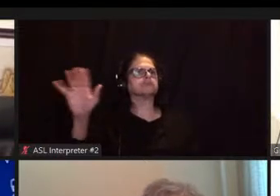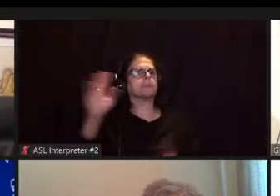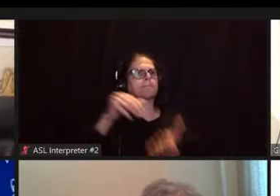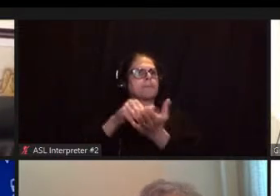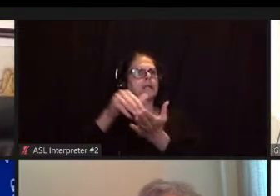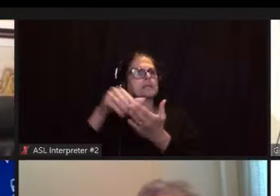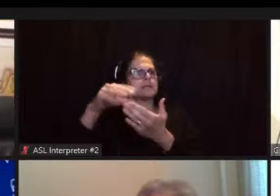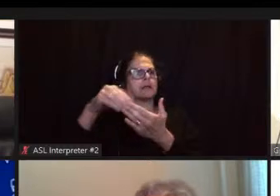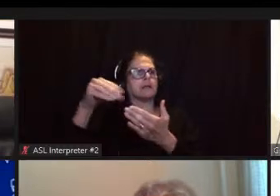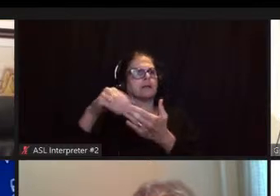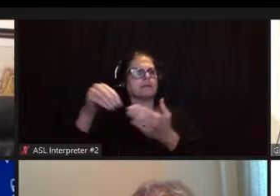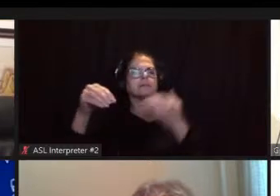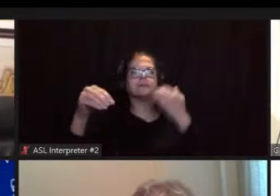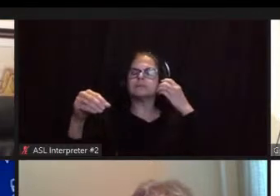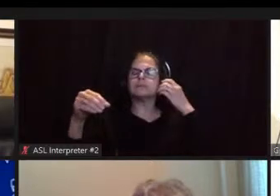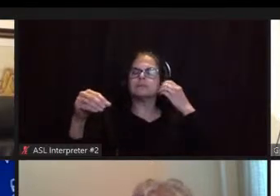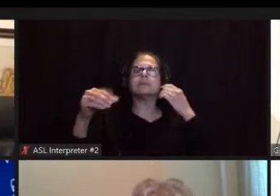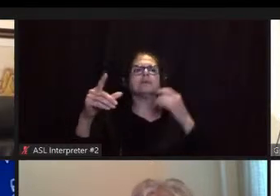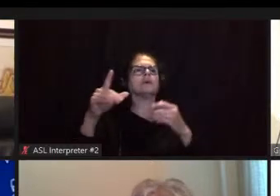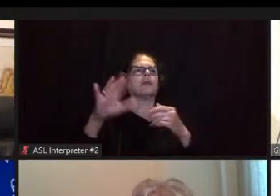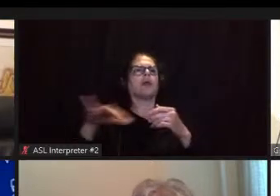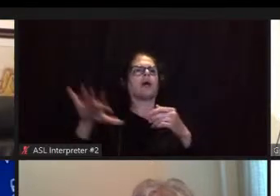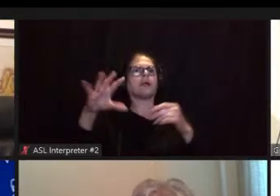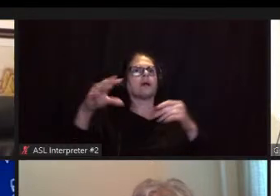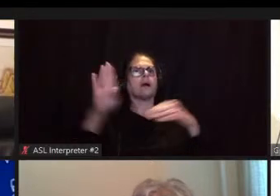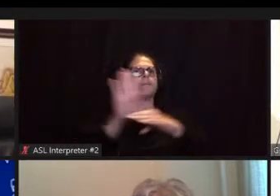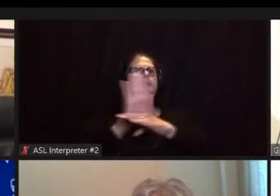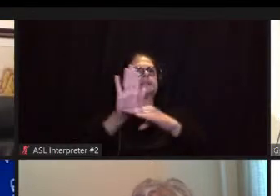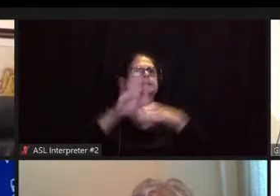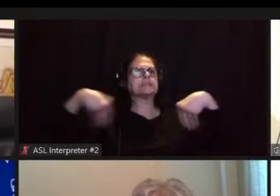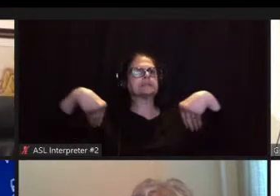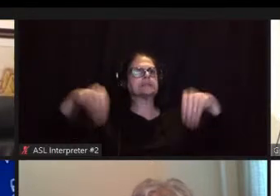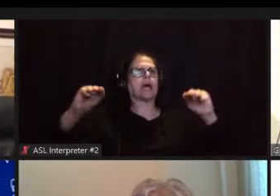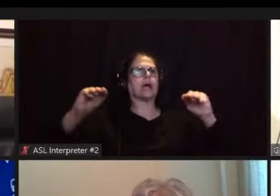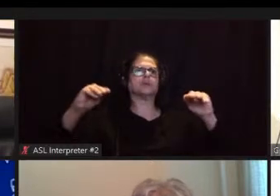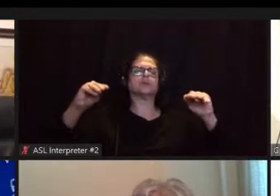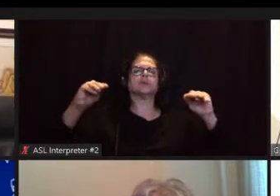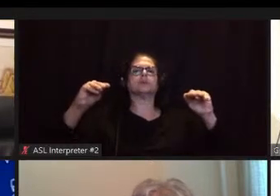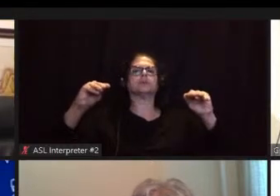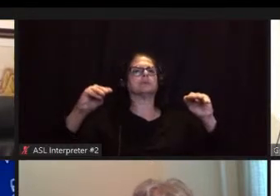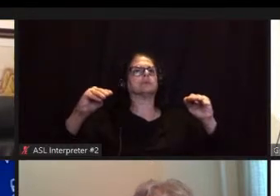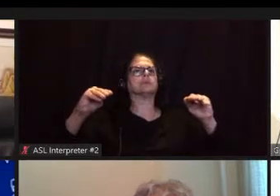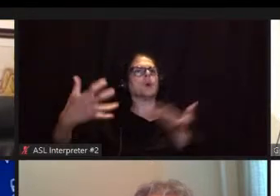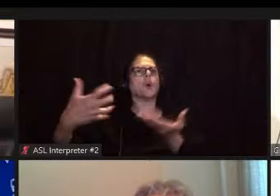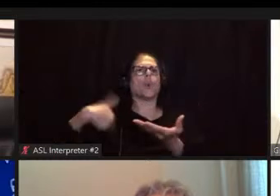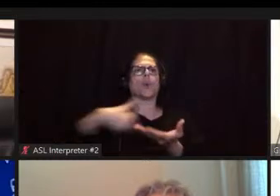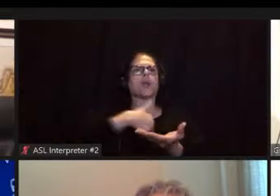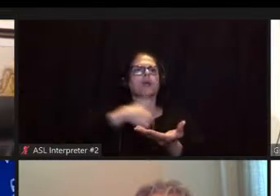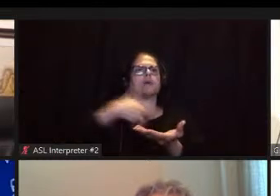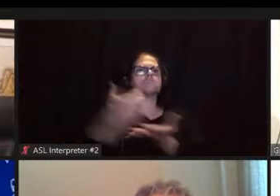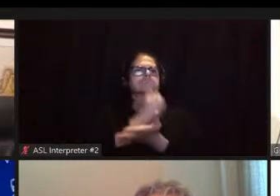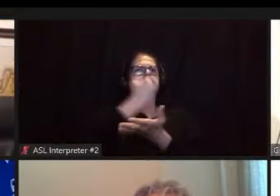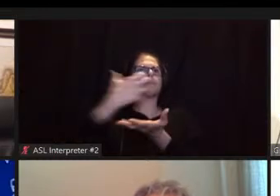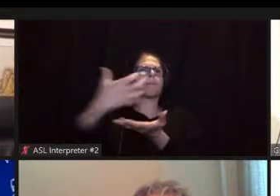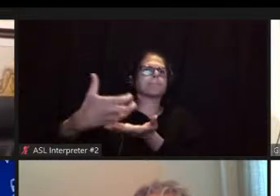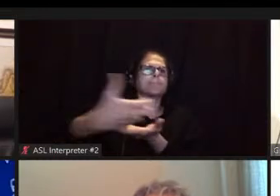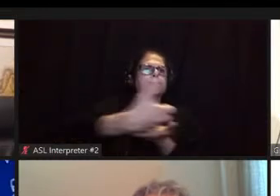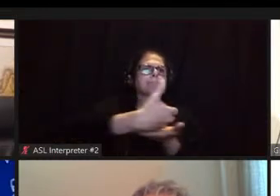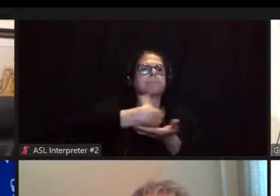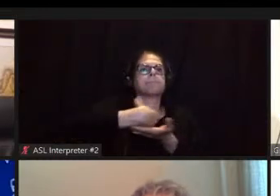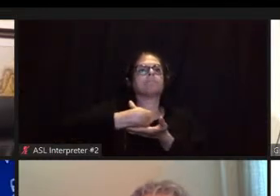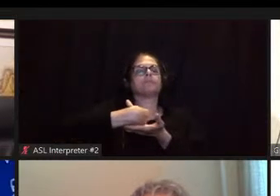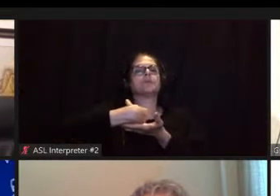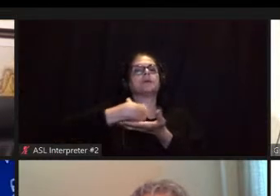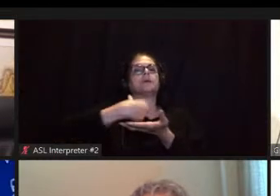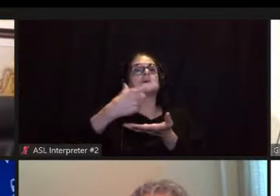Those types of commercial sales are meaningful as a revenue opportunity for us. Hopefully this means that